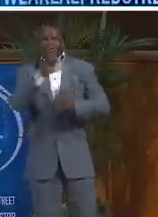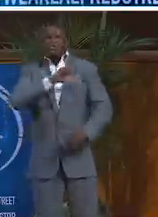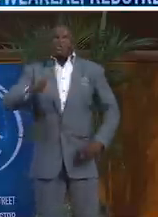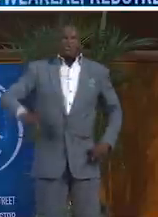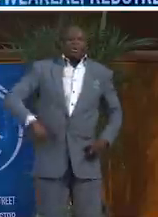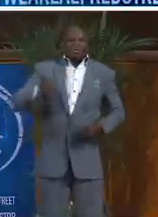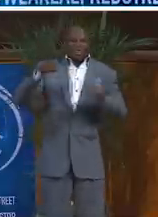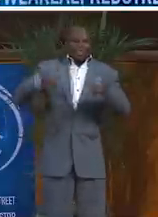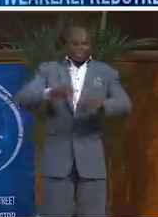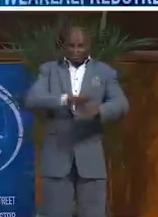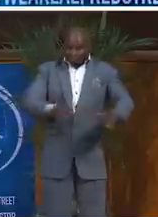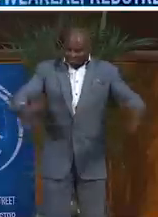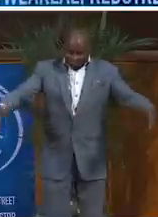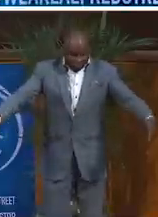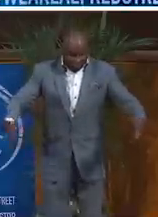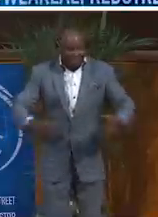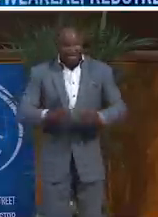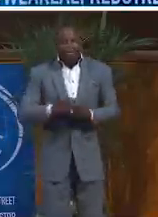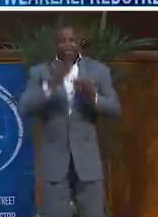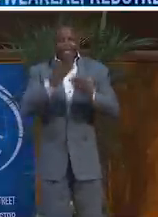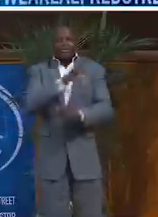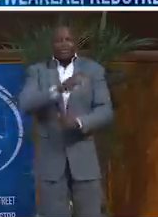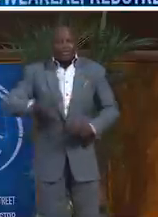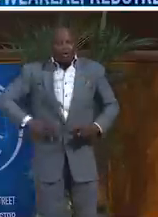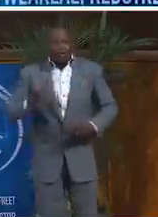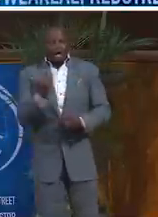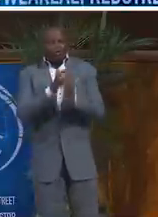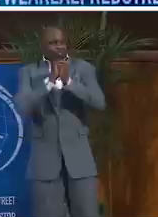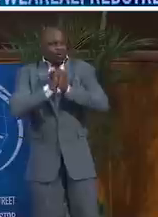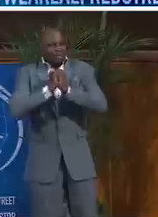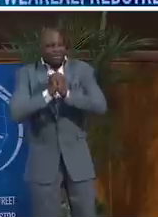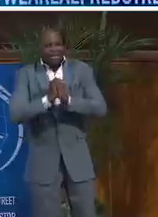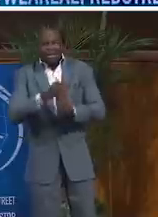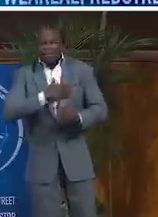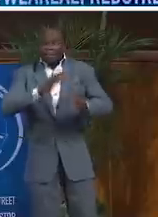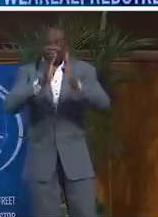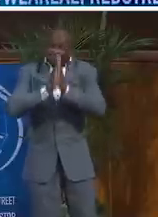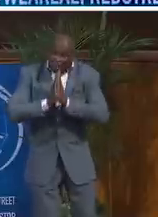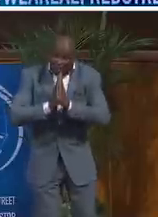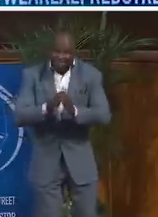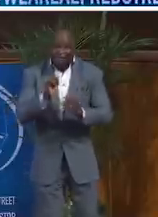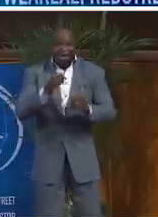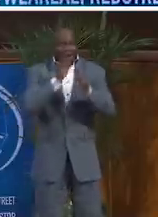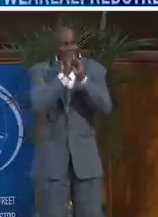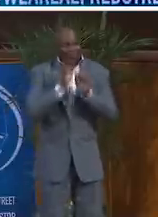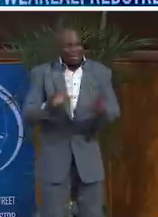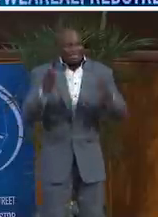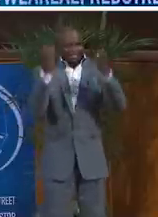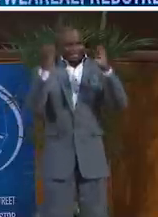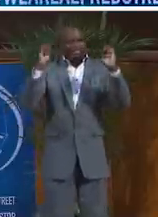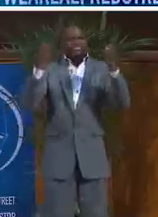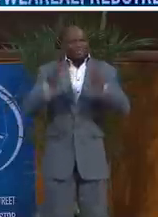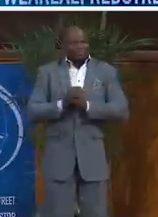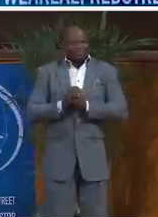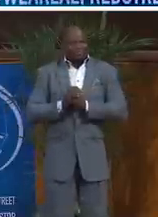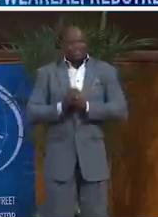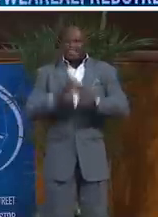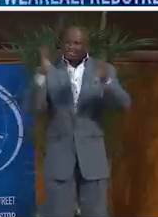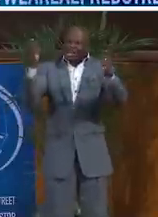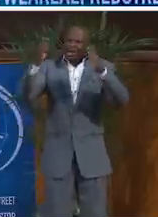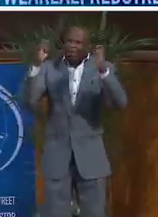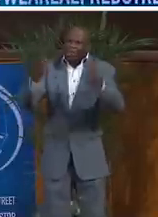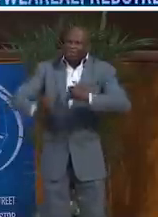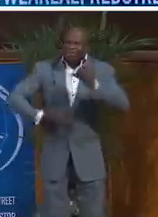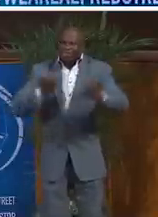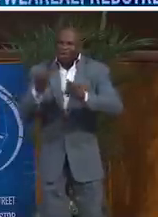Lord for this table. We thank the Lord for our worship. It's my prayer that you would have a blessed Easter, that you celebrate the